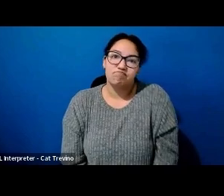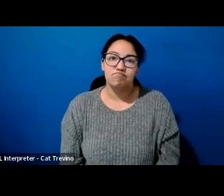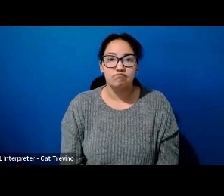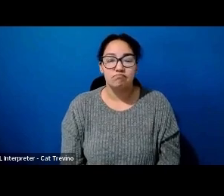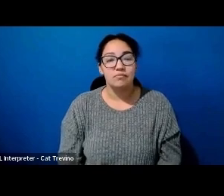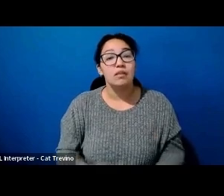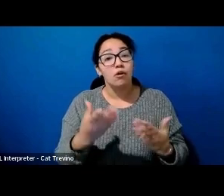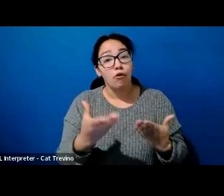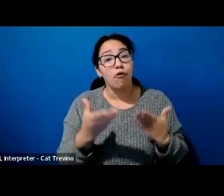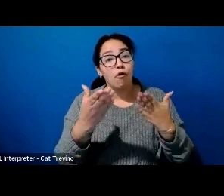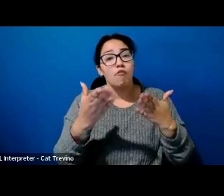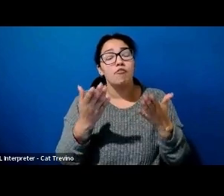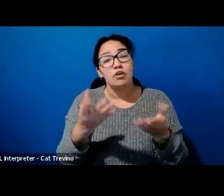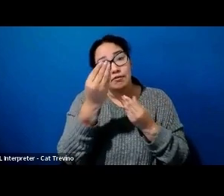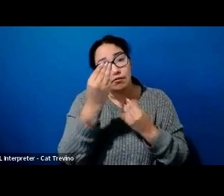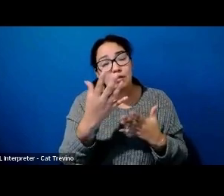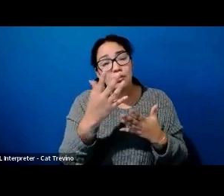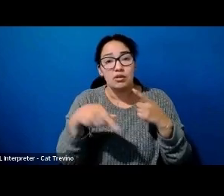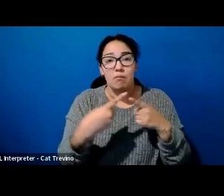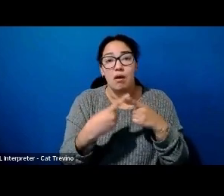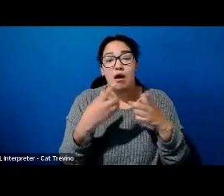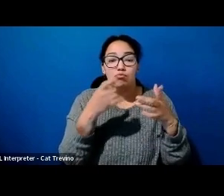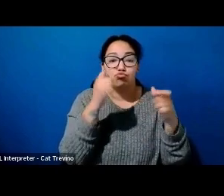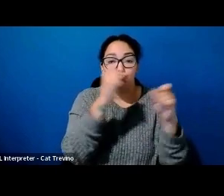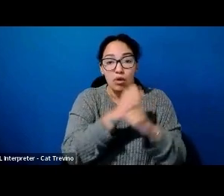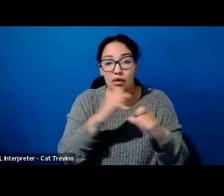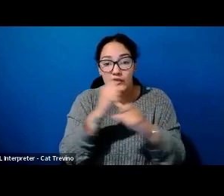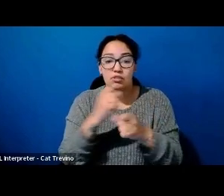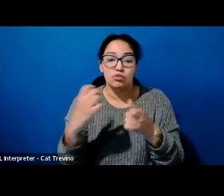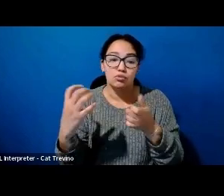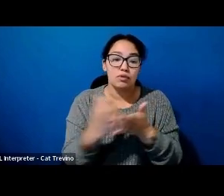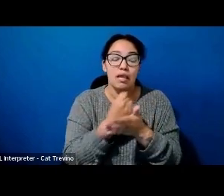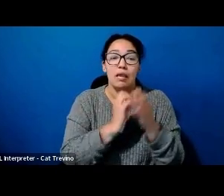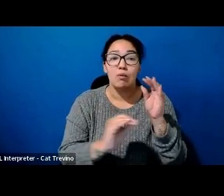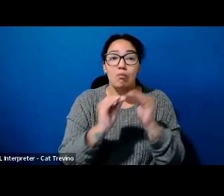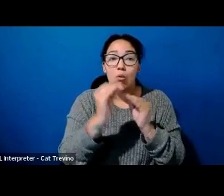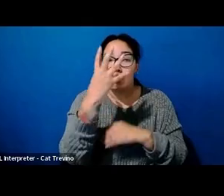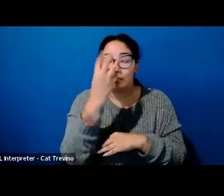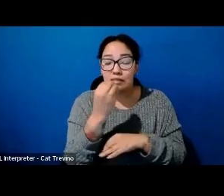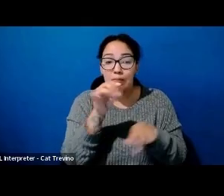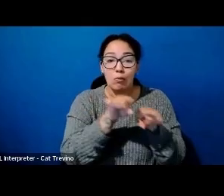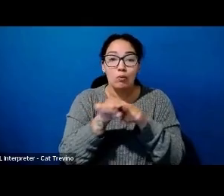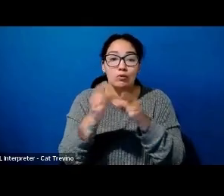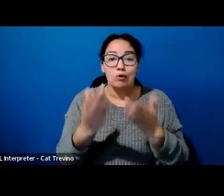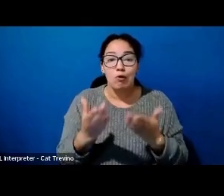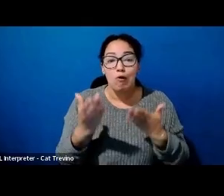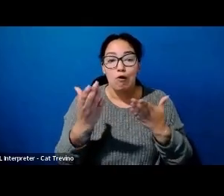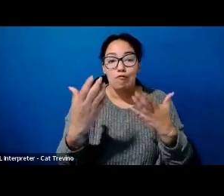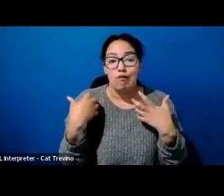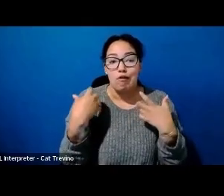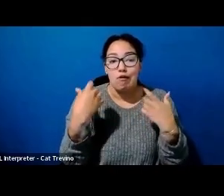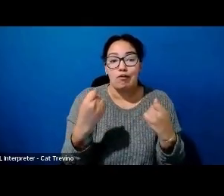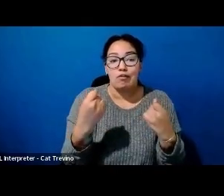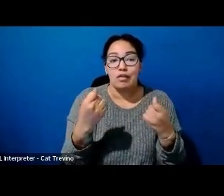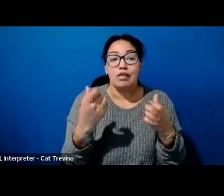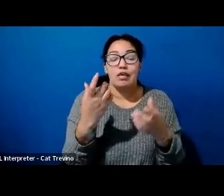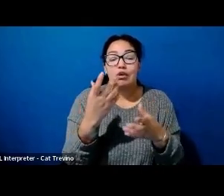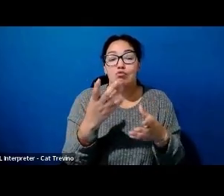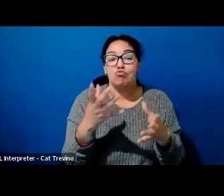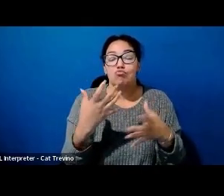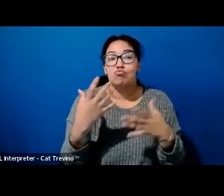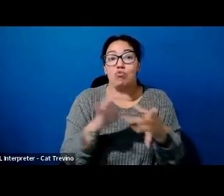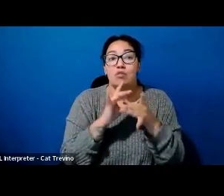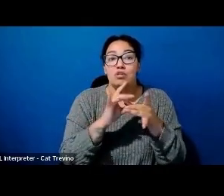offer her some information about strategies to get more sleep, as well as offer her a healthy relationships card that